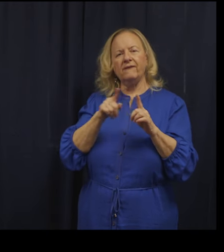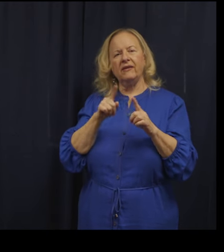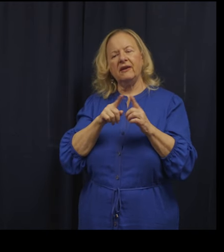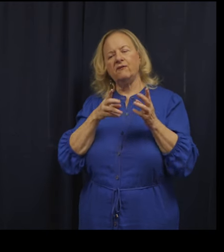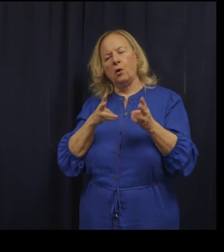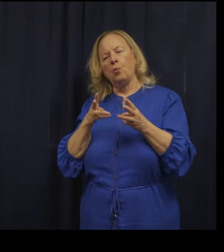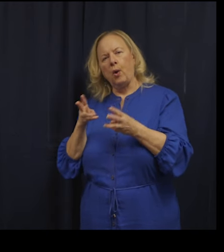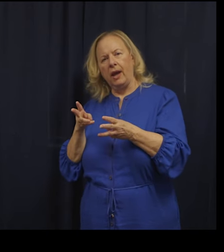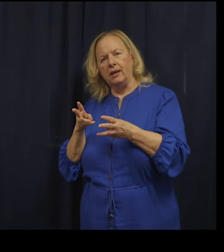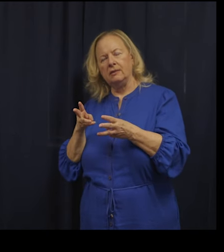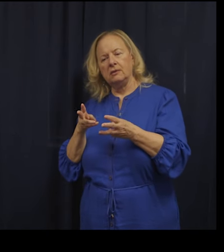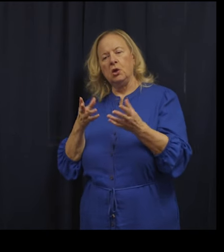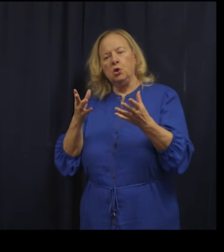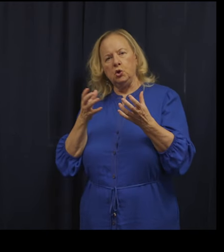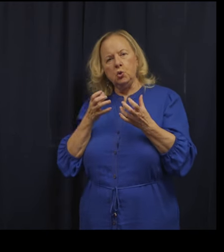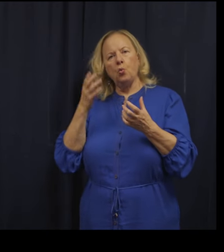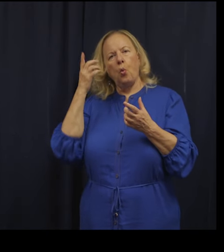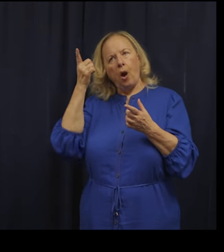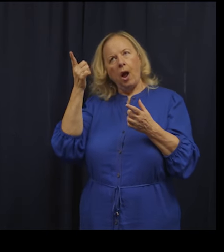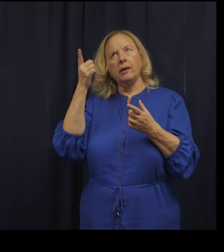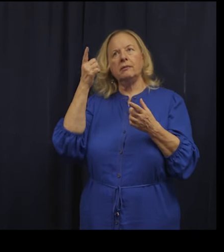different ways you want to be known.